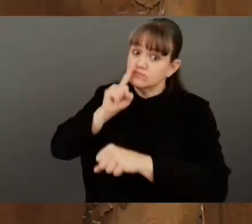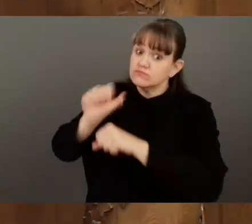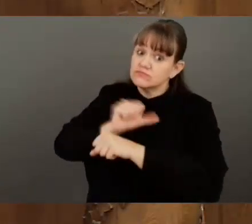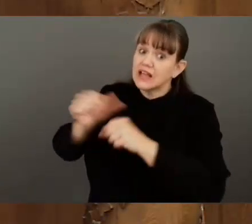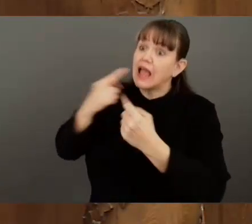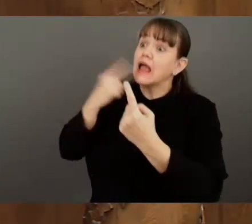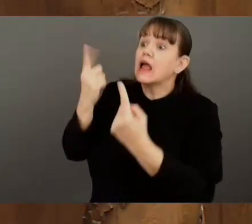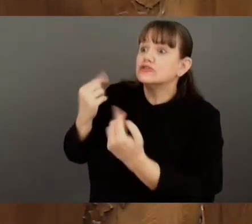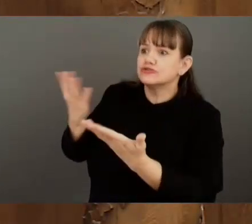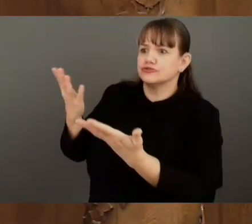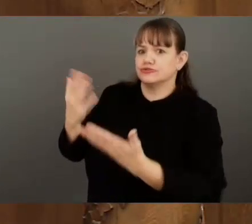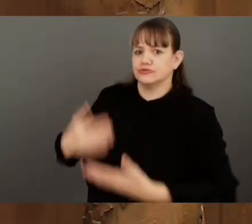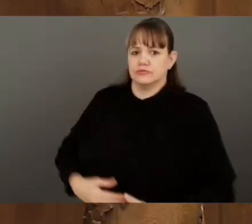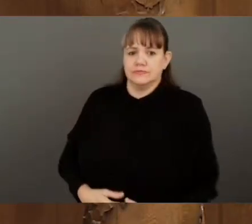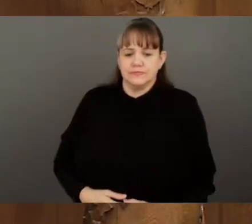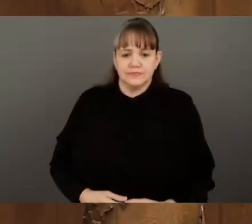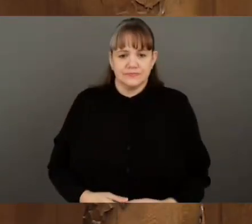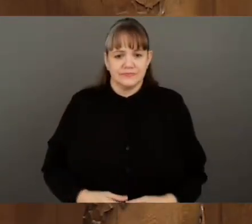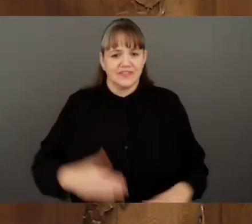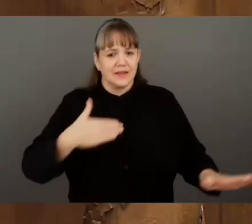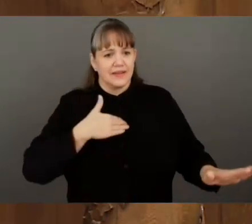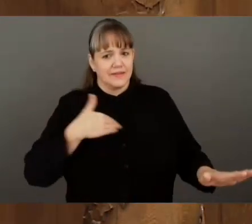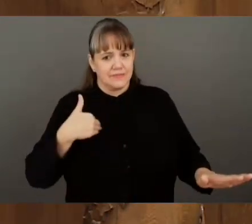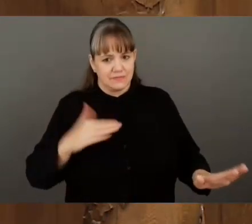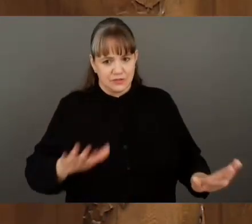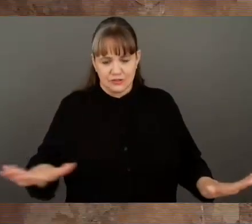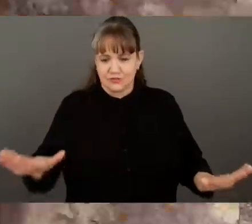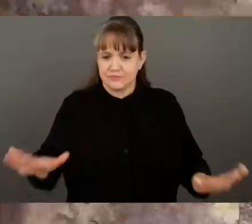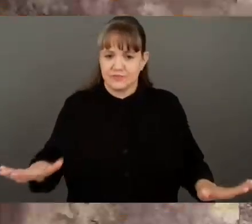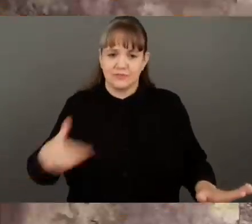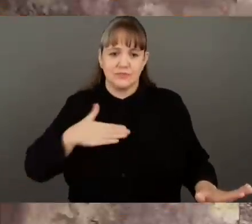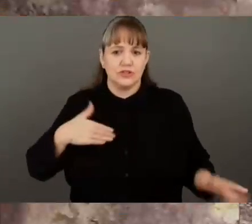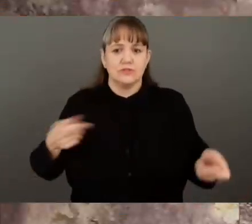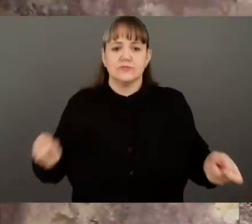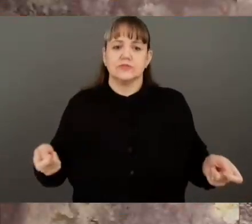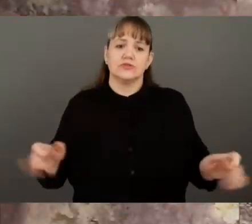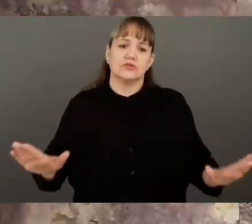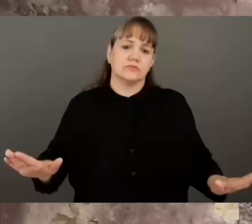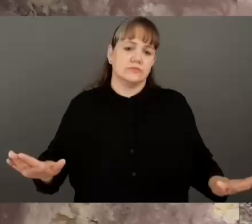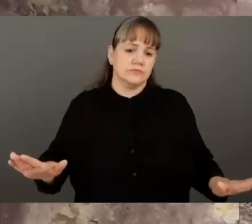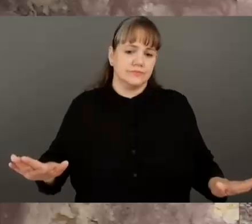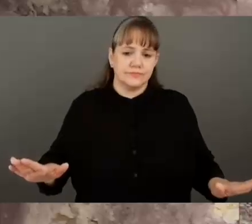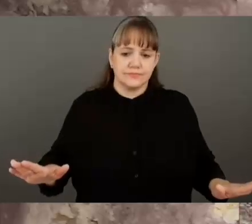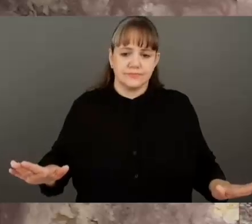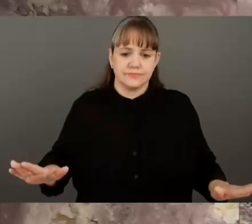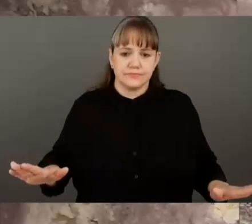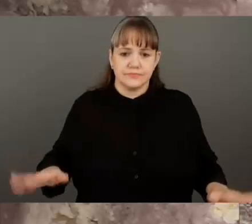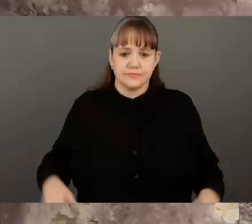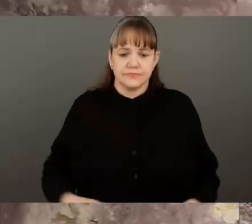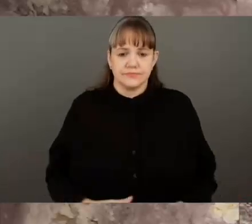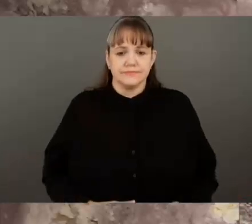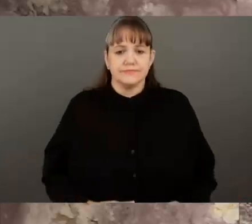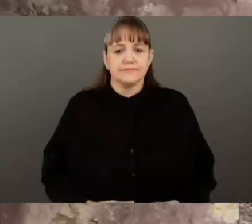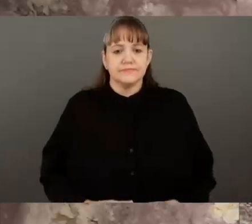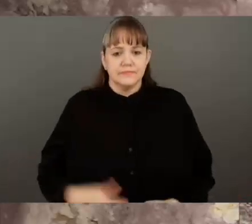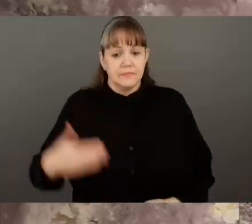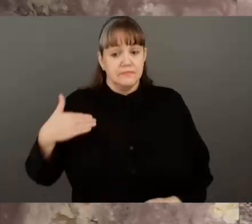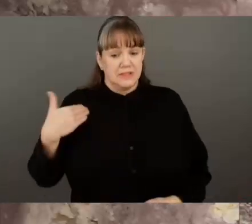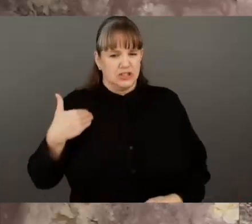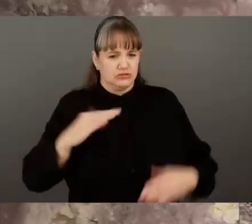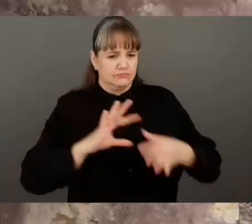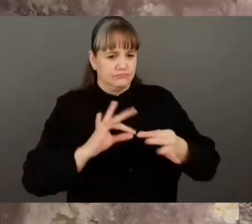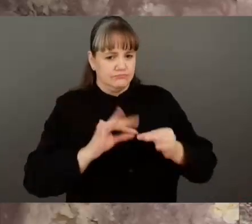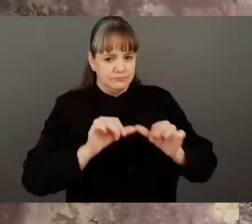Members, come to order. Please continue. So the suggestion that we are